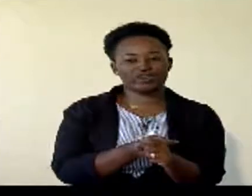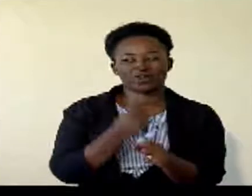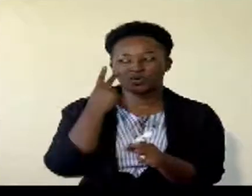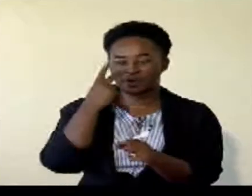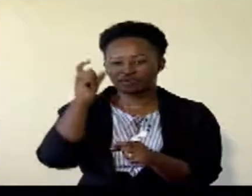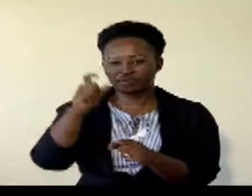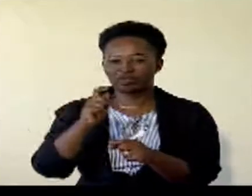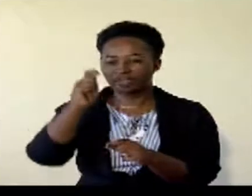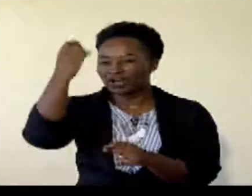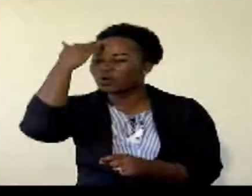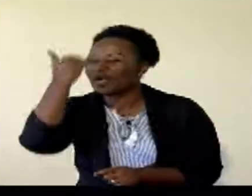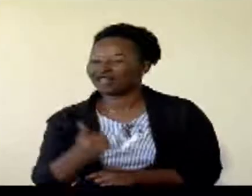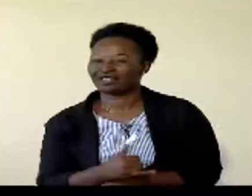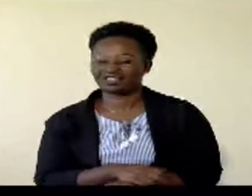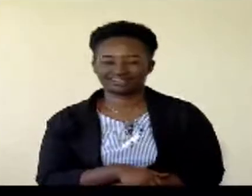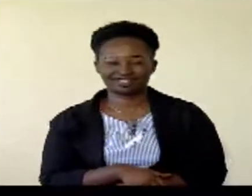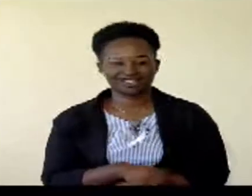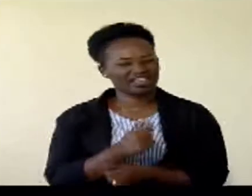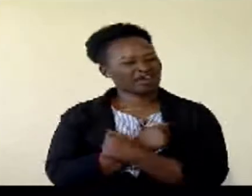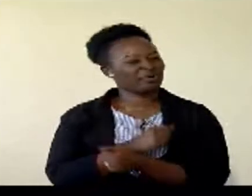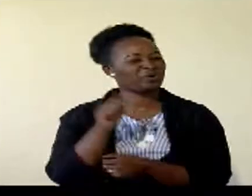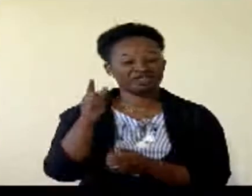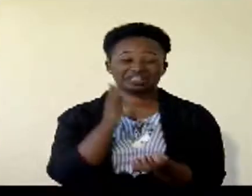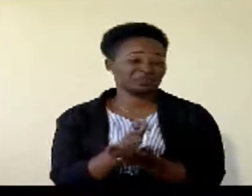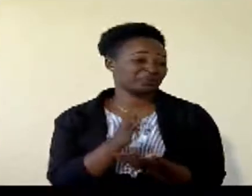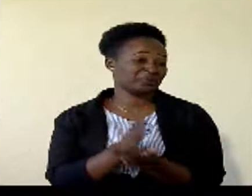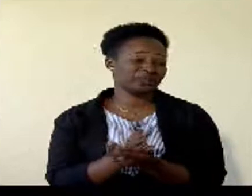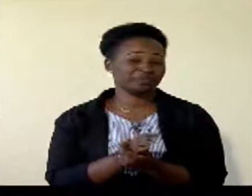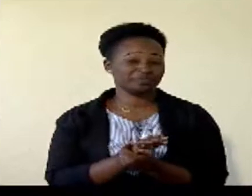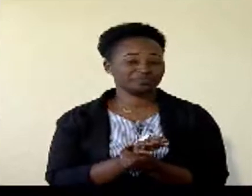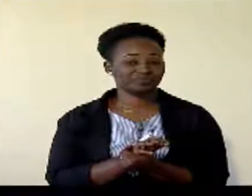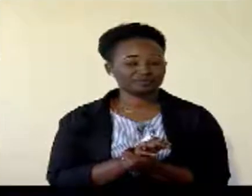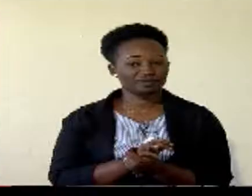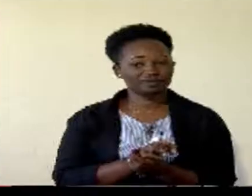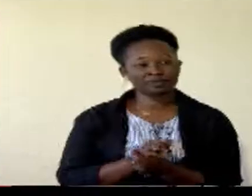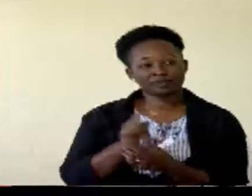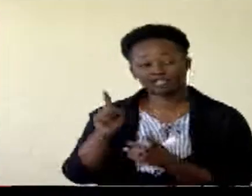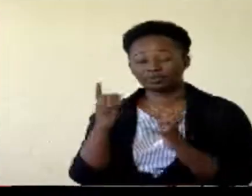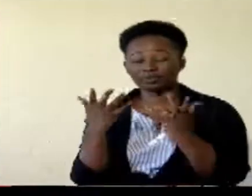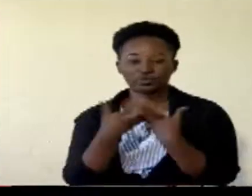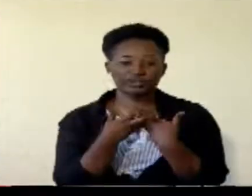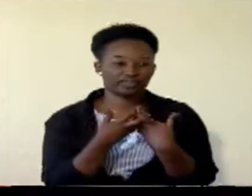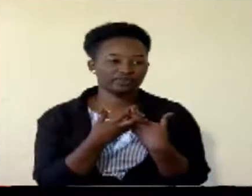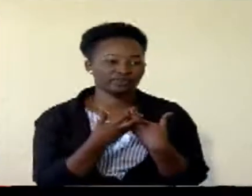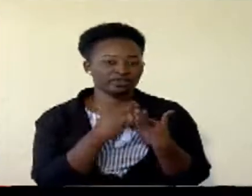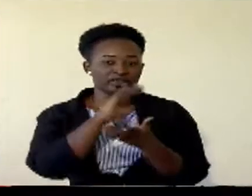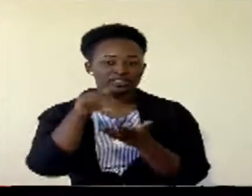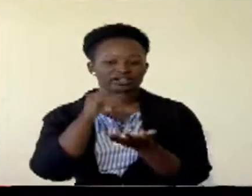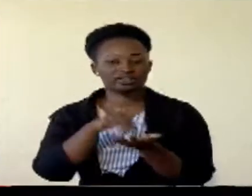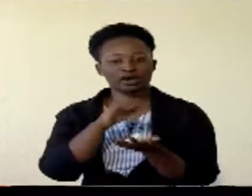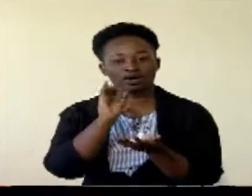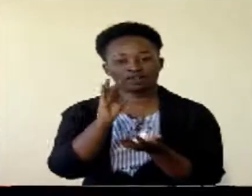tall person. I like that one. That's very true. Also, that is in relation to center of